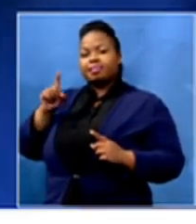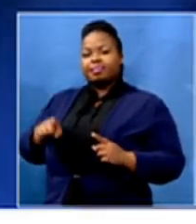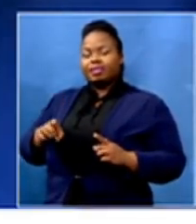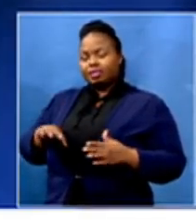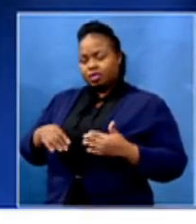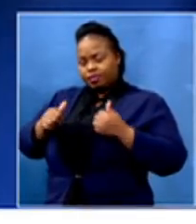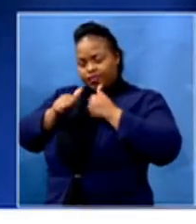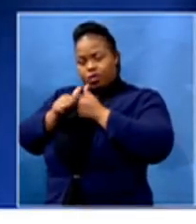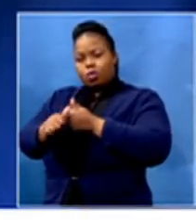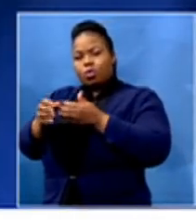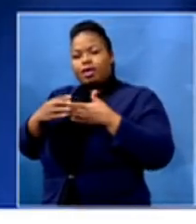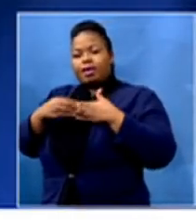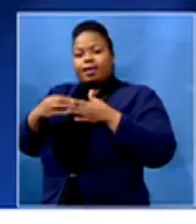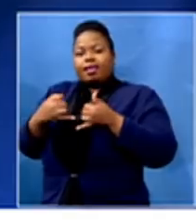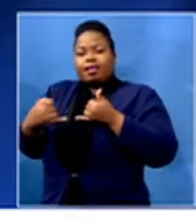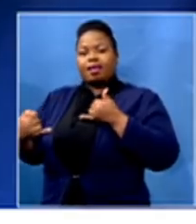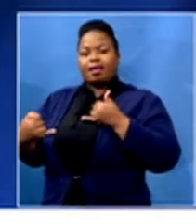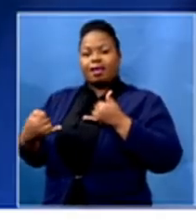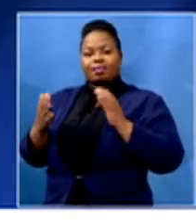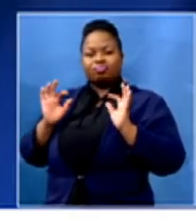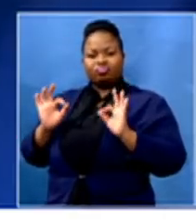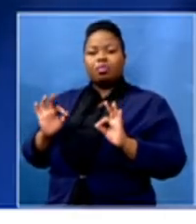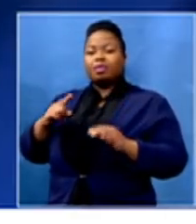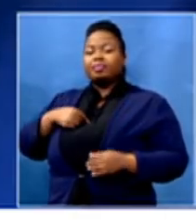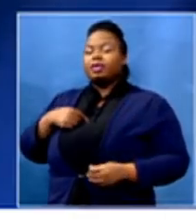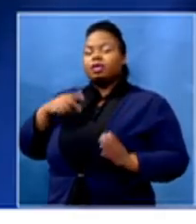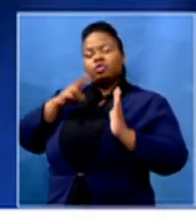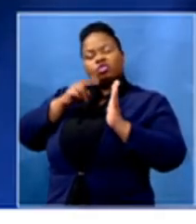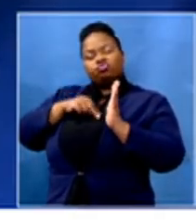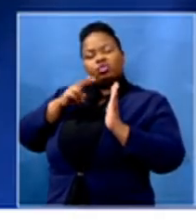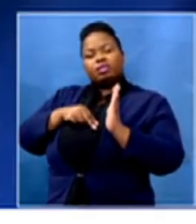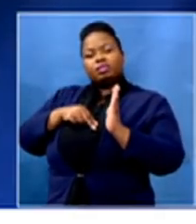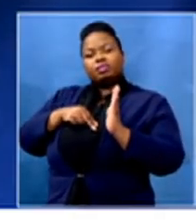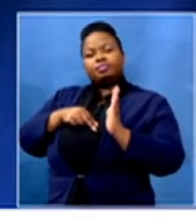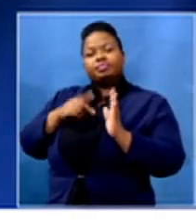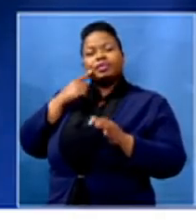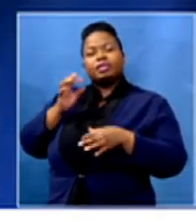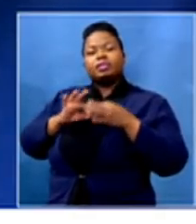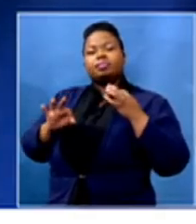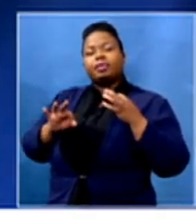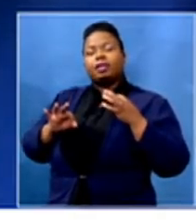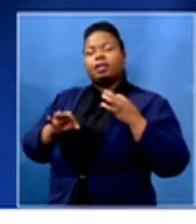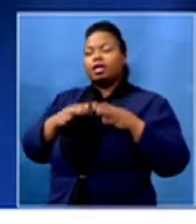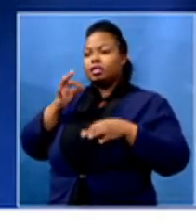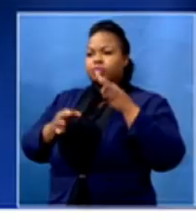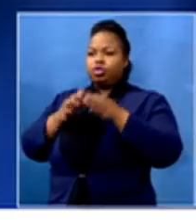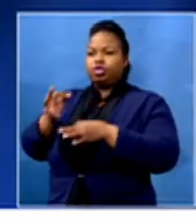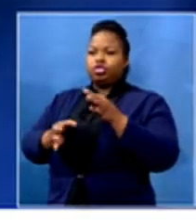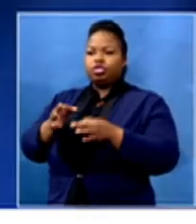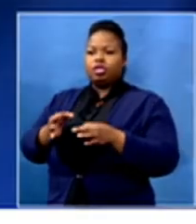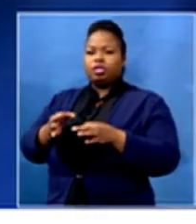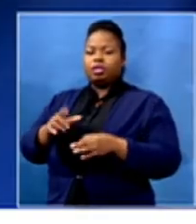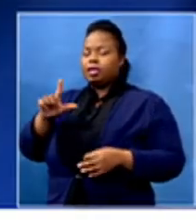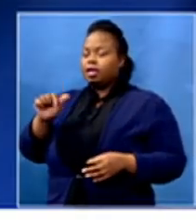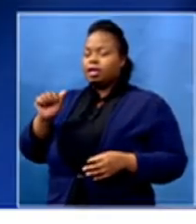guide. In this case, you know, I read one very simple explanation in the Lancet